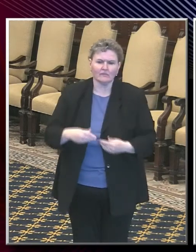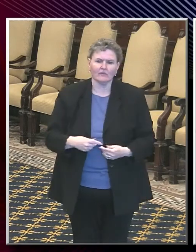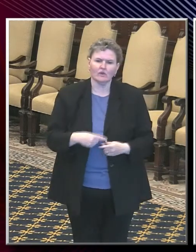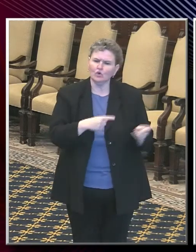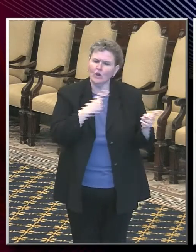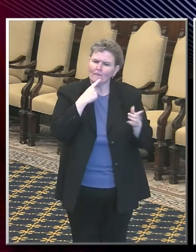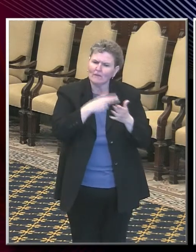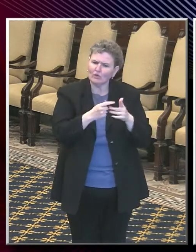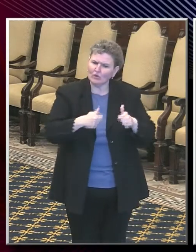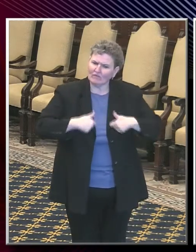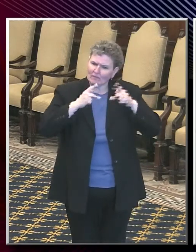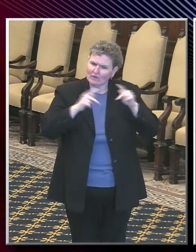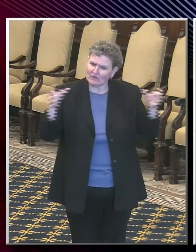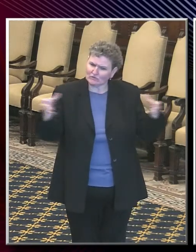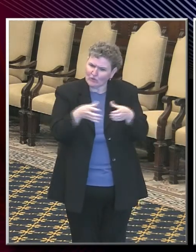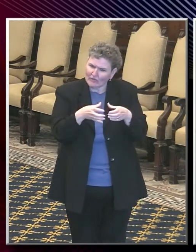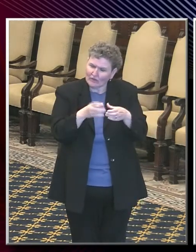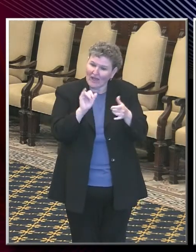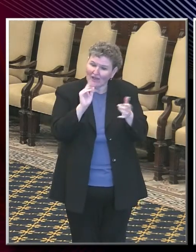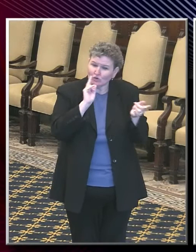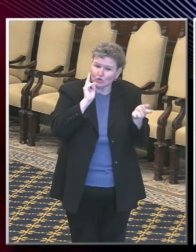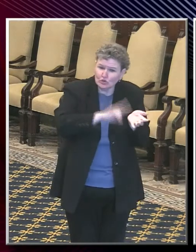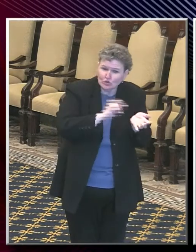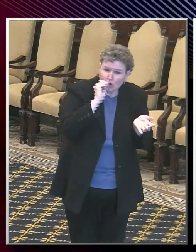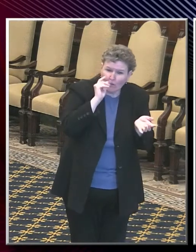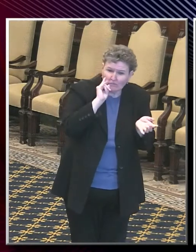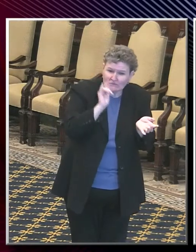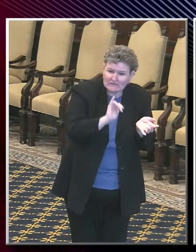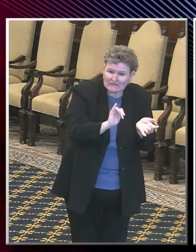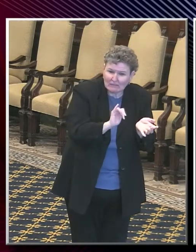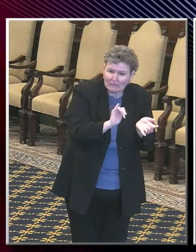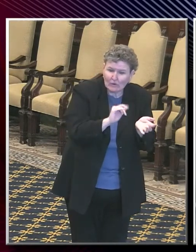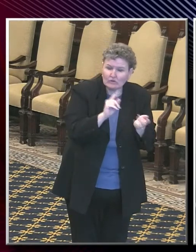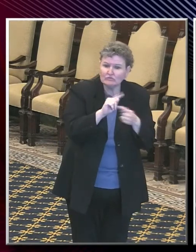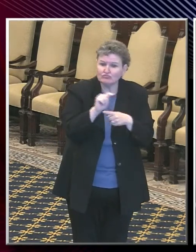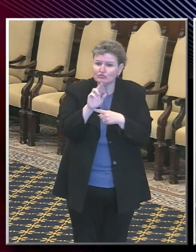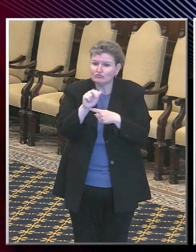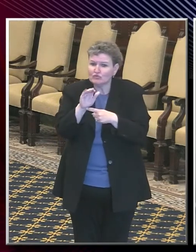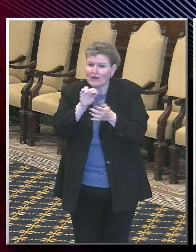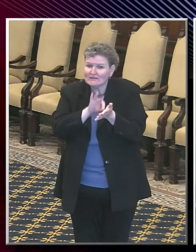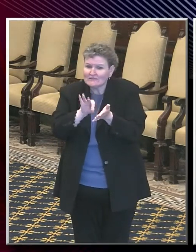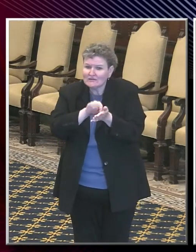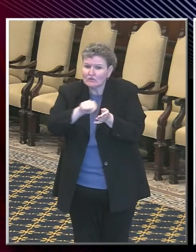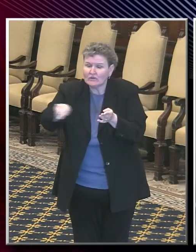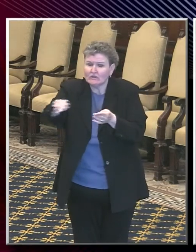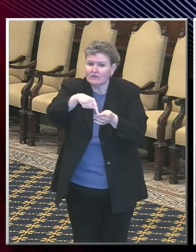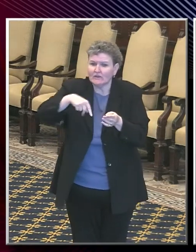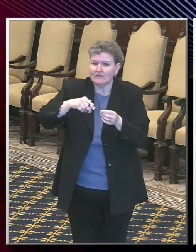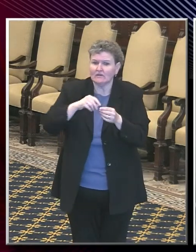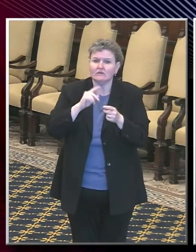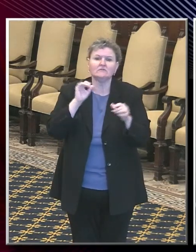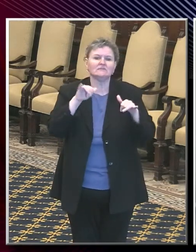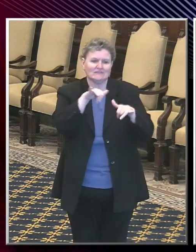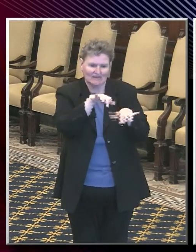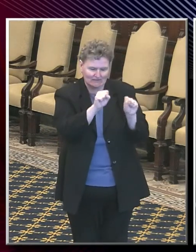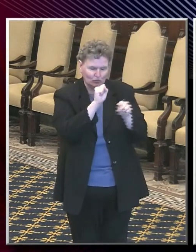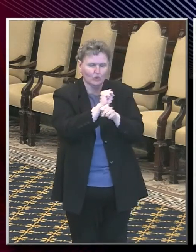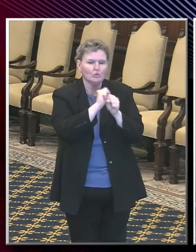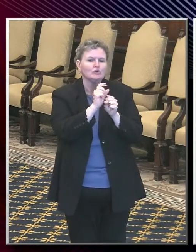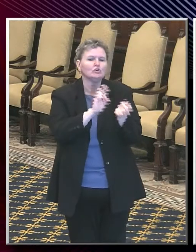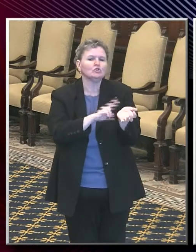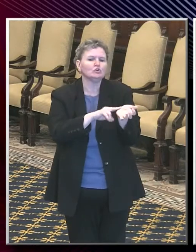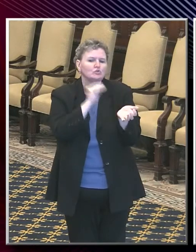serious. And it is linked to COVID-19? Has that been confirmed? I think most people feel that it is. I think that more studies actually prove